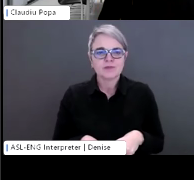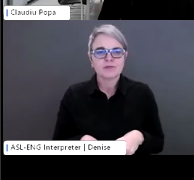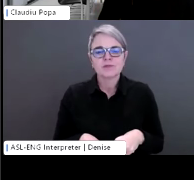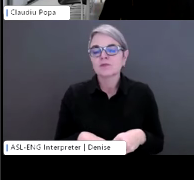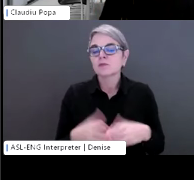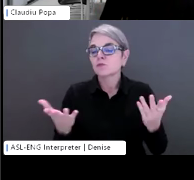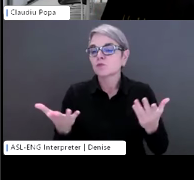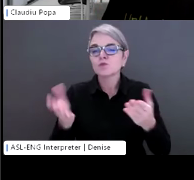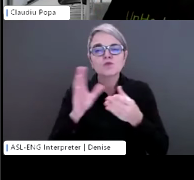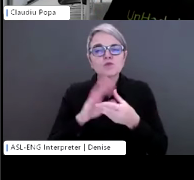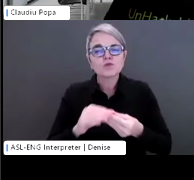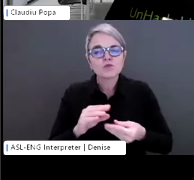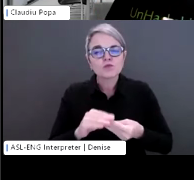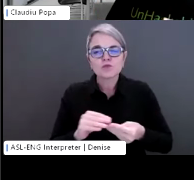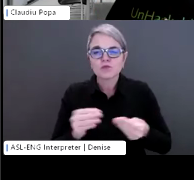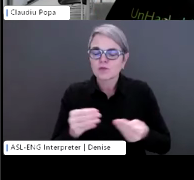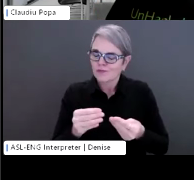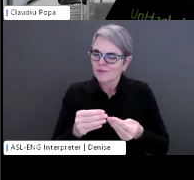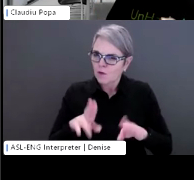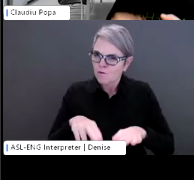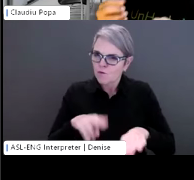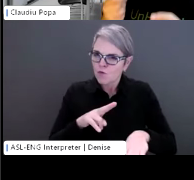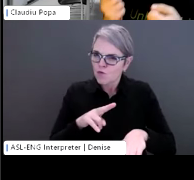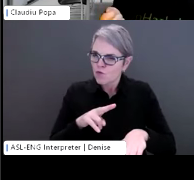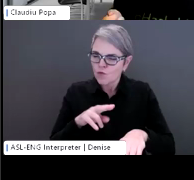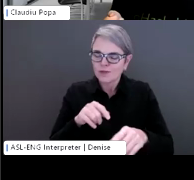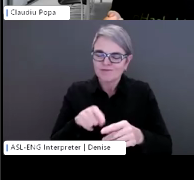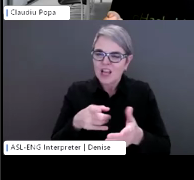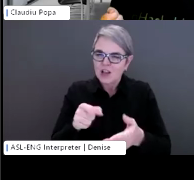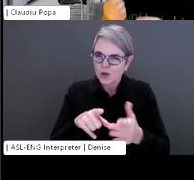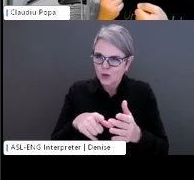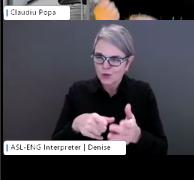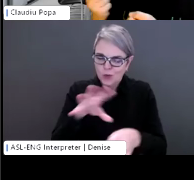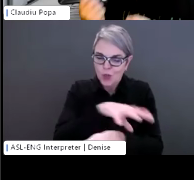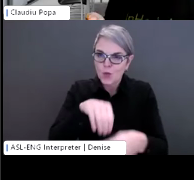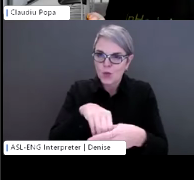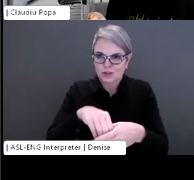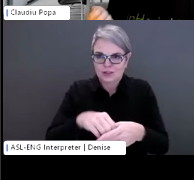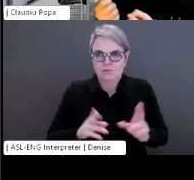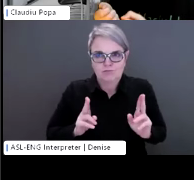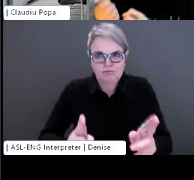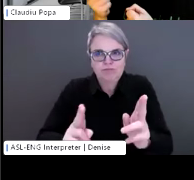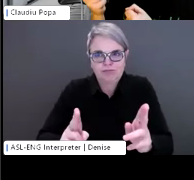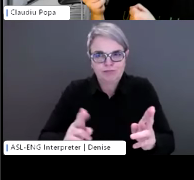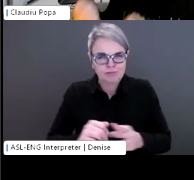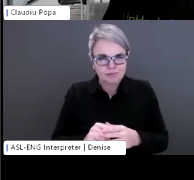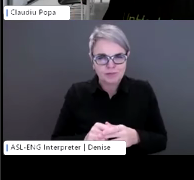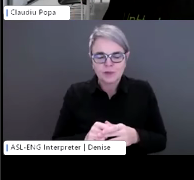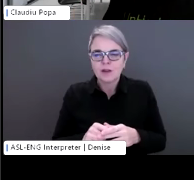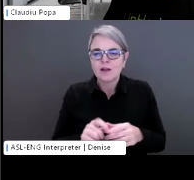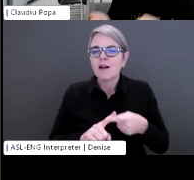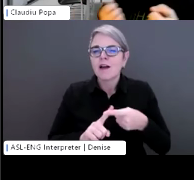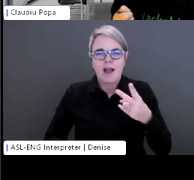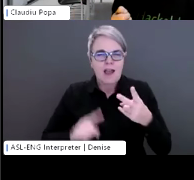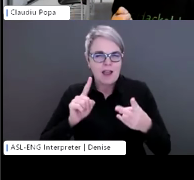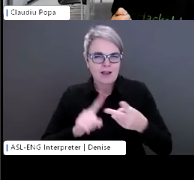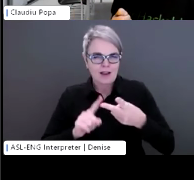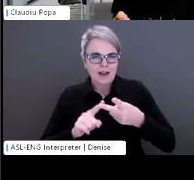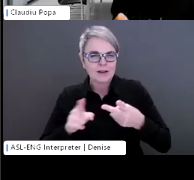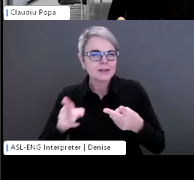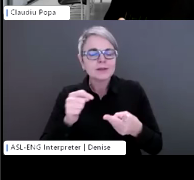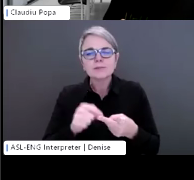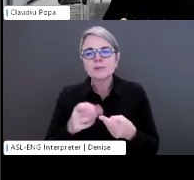be urgent. And a little bit more than that, it also helps if it's unique. Why does it